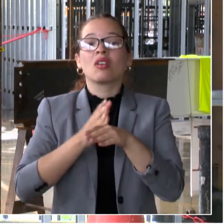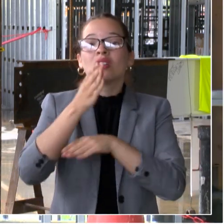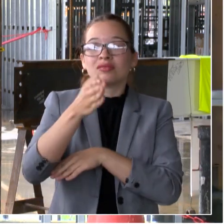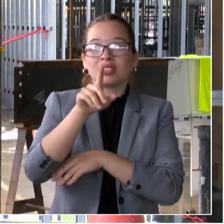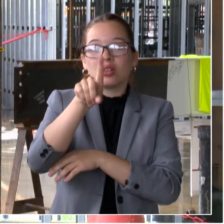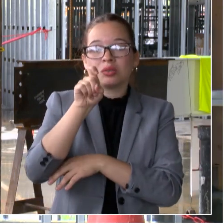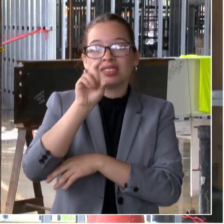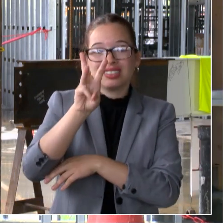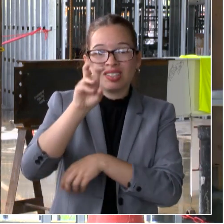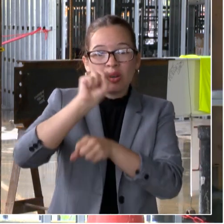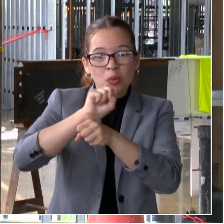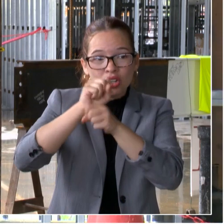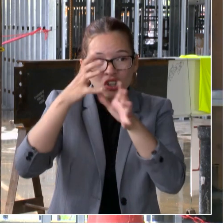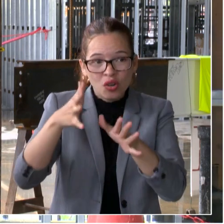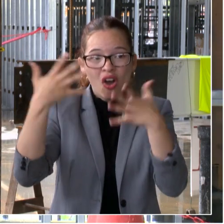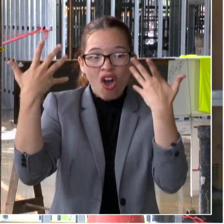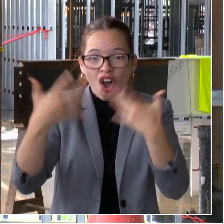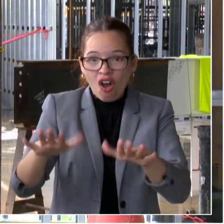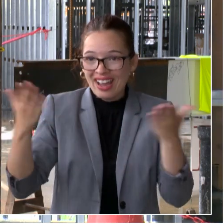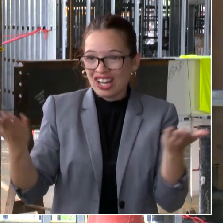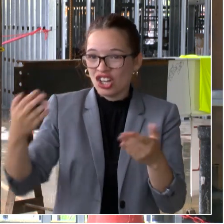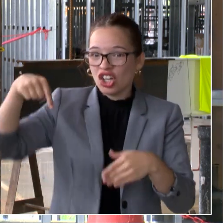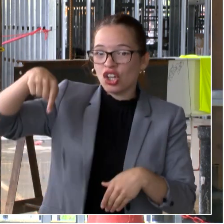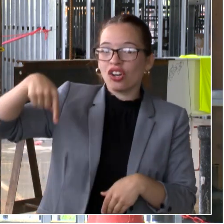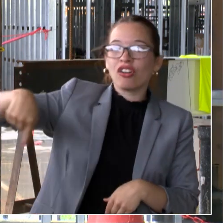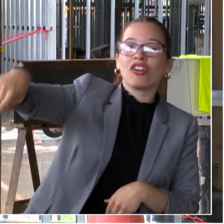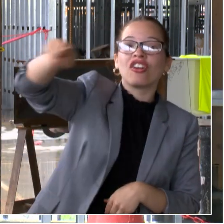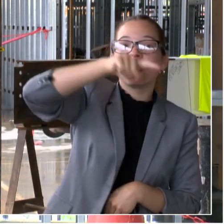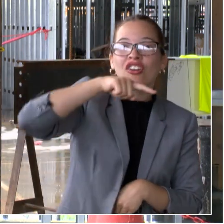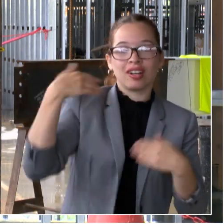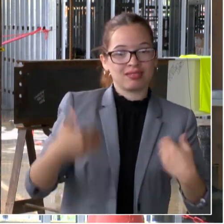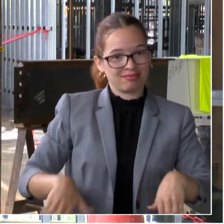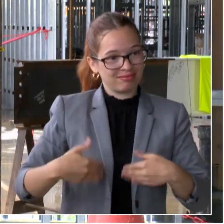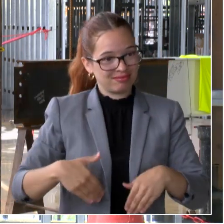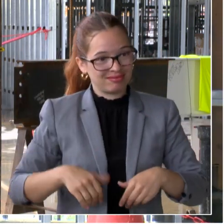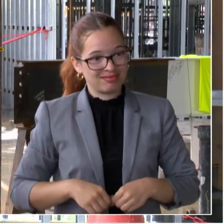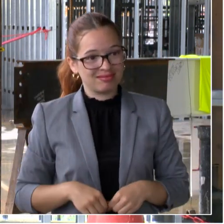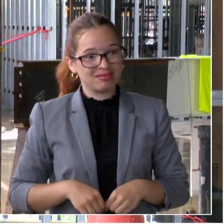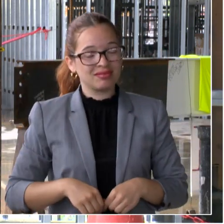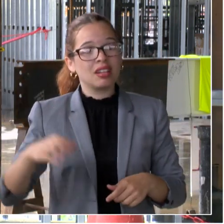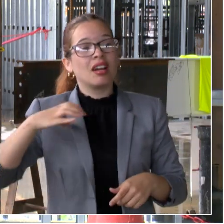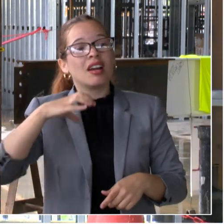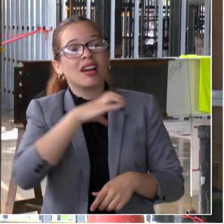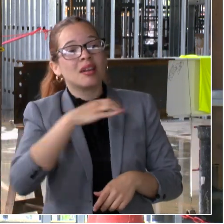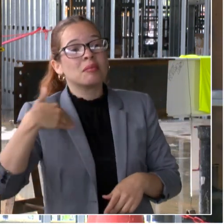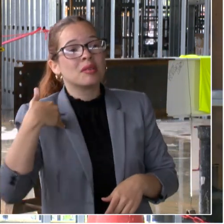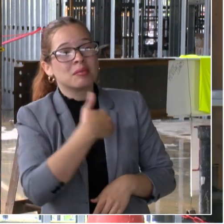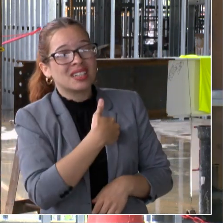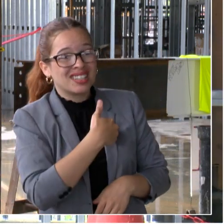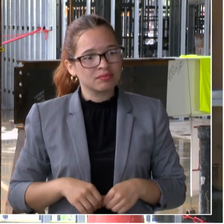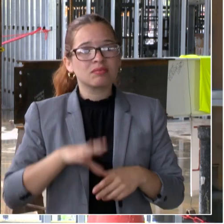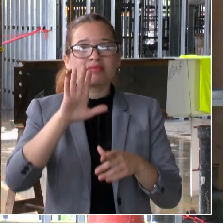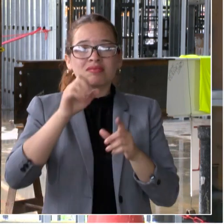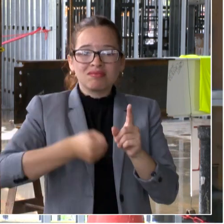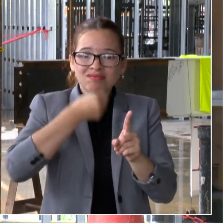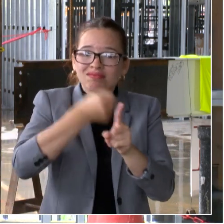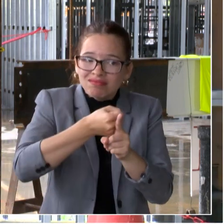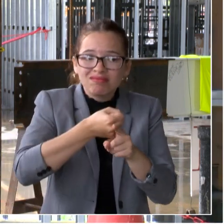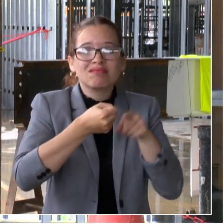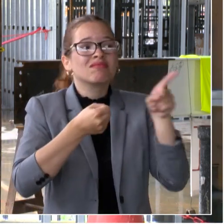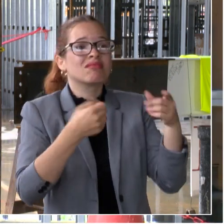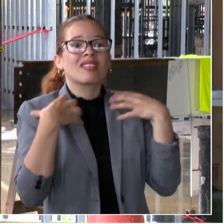in Washington, D.C. Today is a milestone where we say thank you to the workforce. So I'm going to pause for